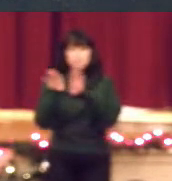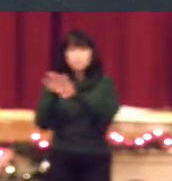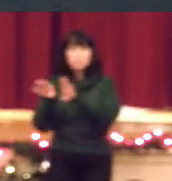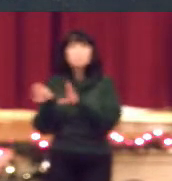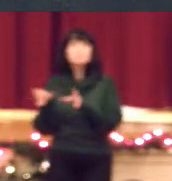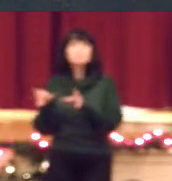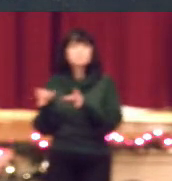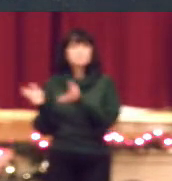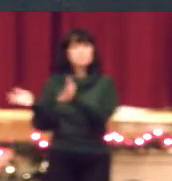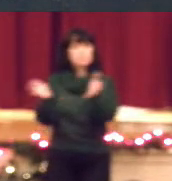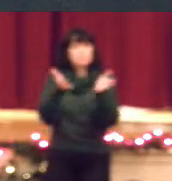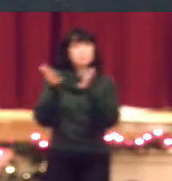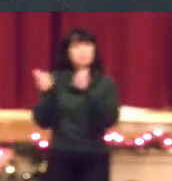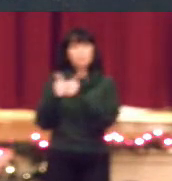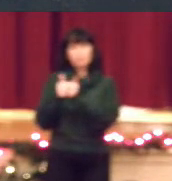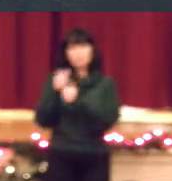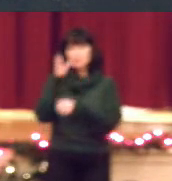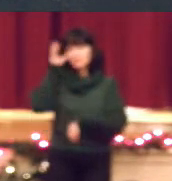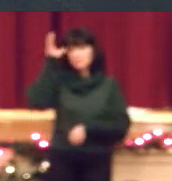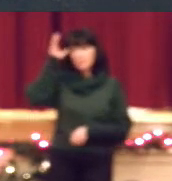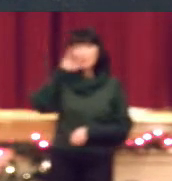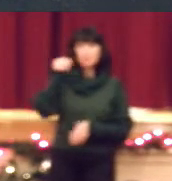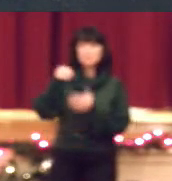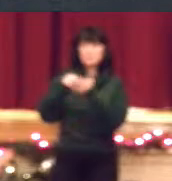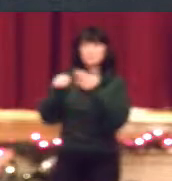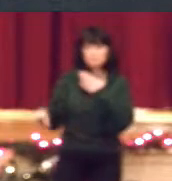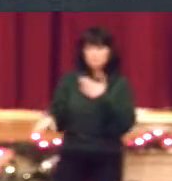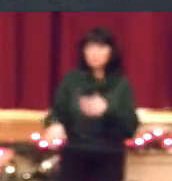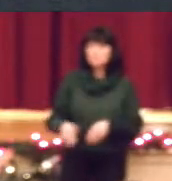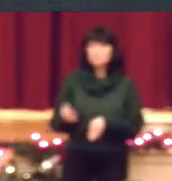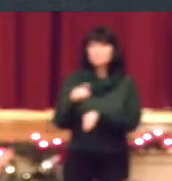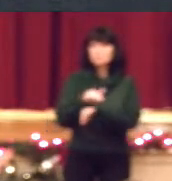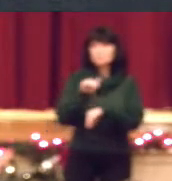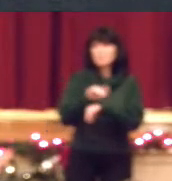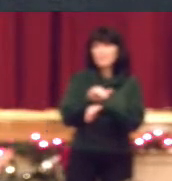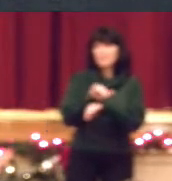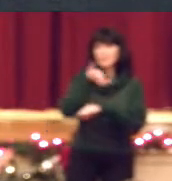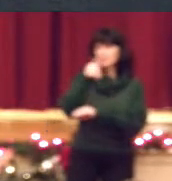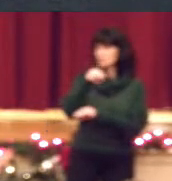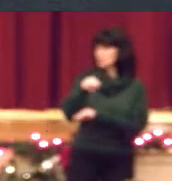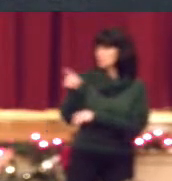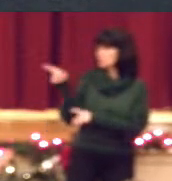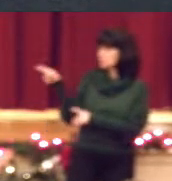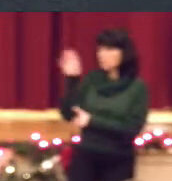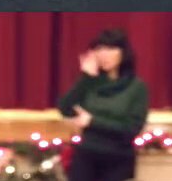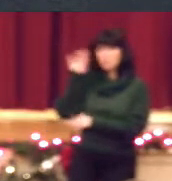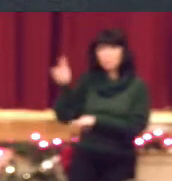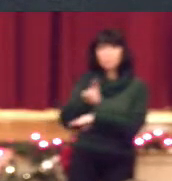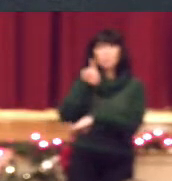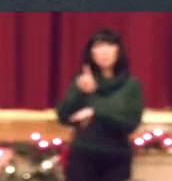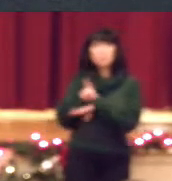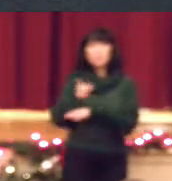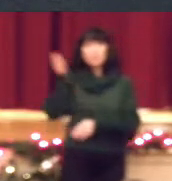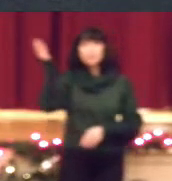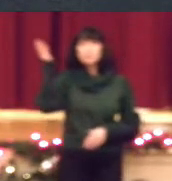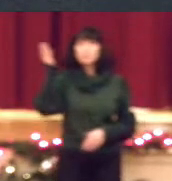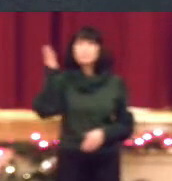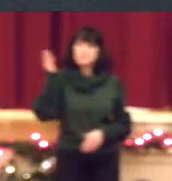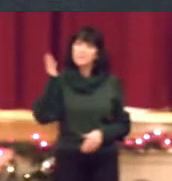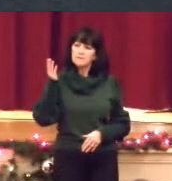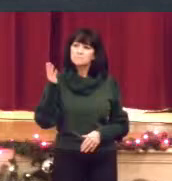and with parents as well. Tonight, Jim is going to present our idea for a learning